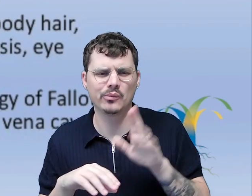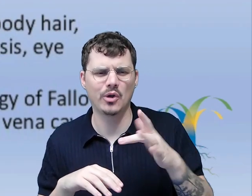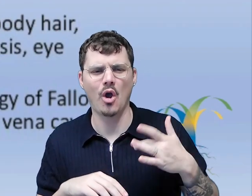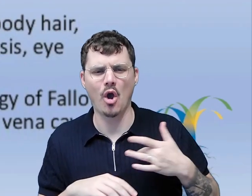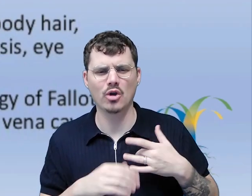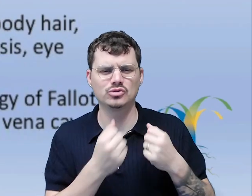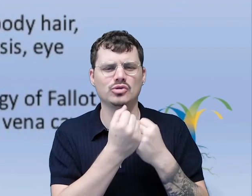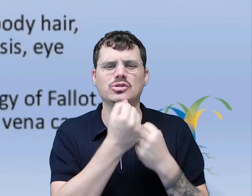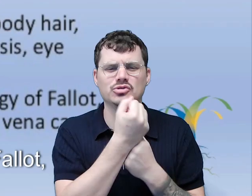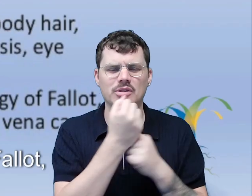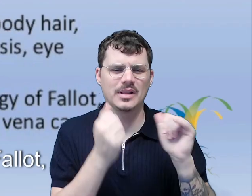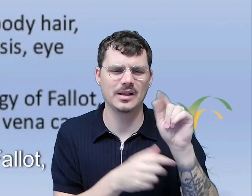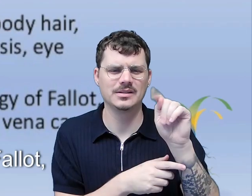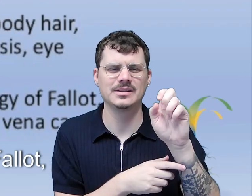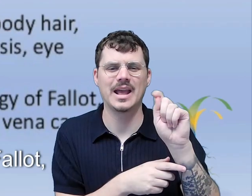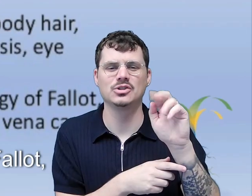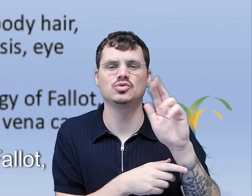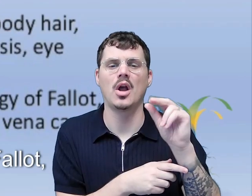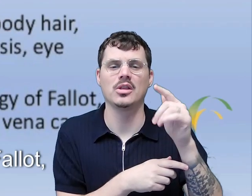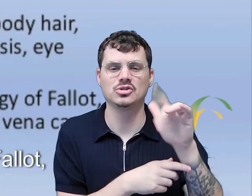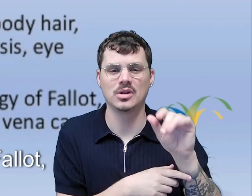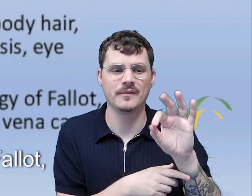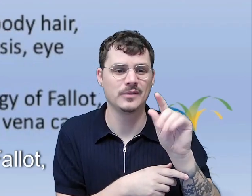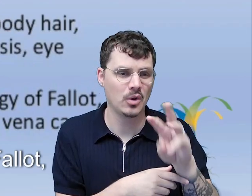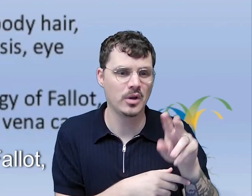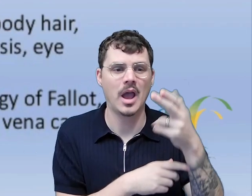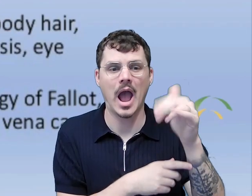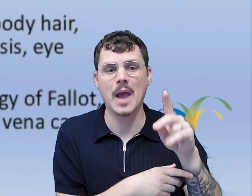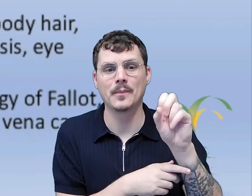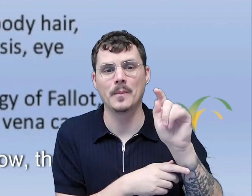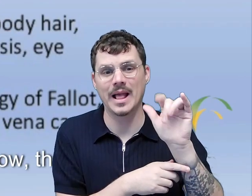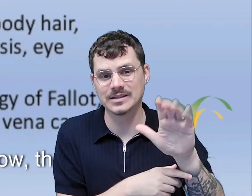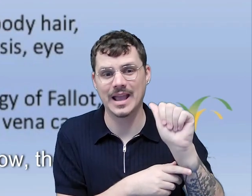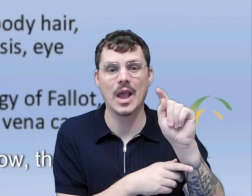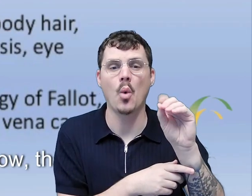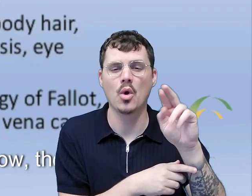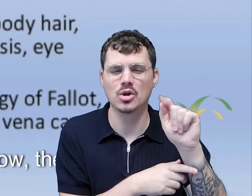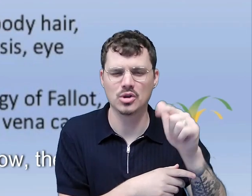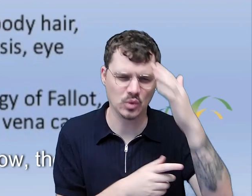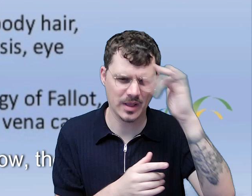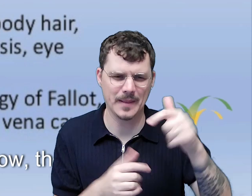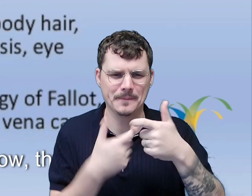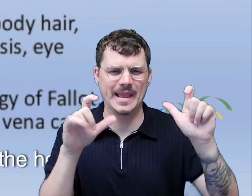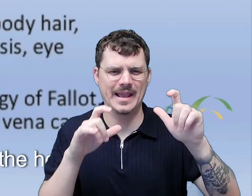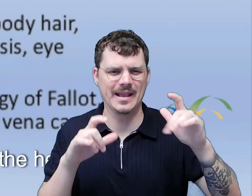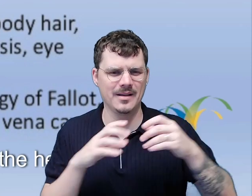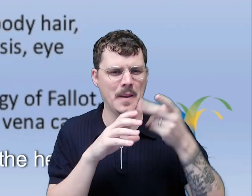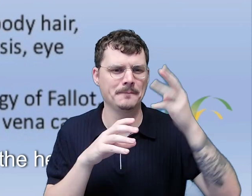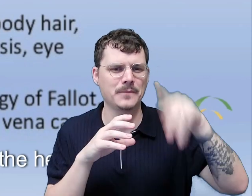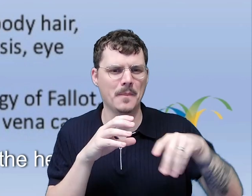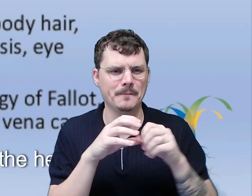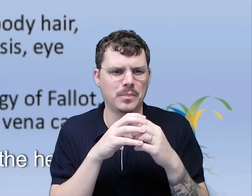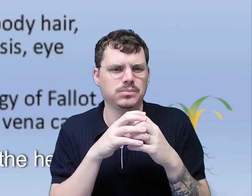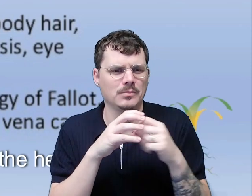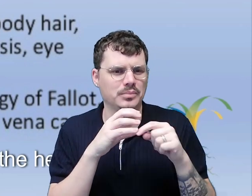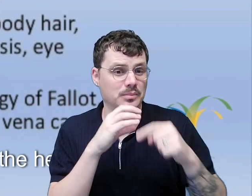unusual heart structures, such as tetralogy of Fallot, hypoplastic aorta, which is, the big gigantic